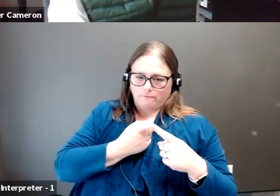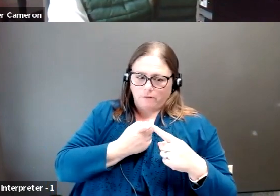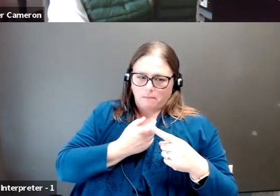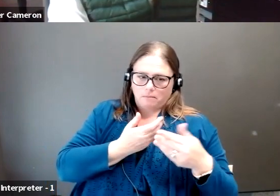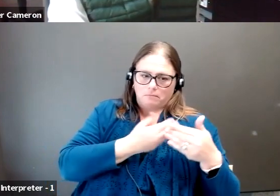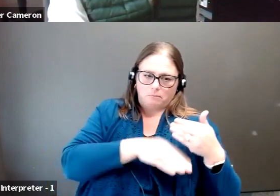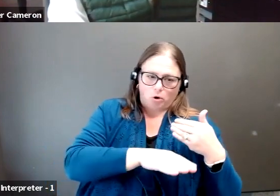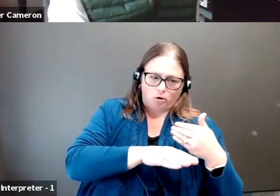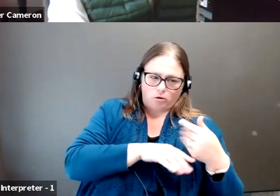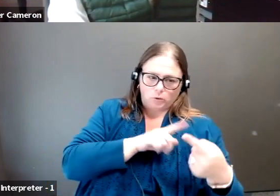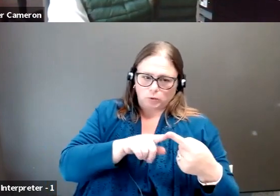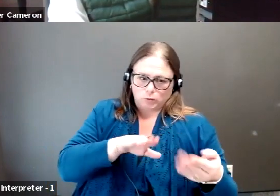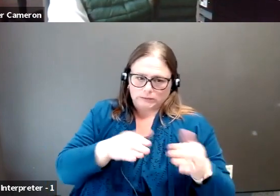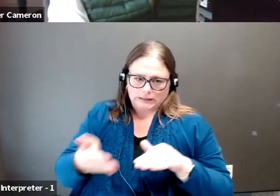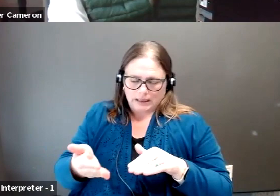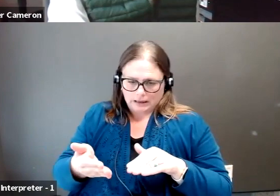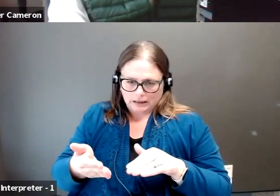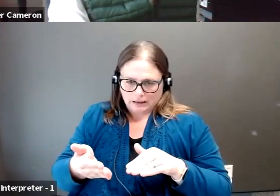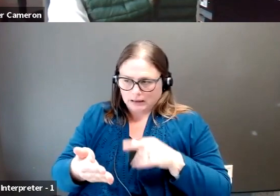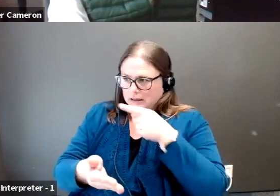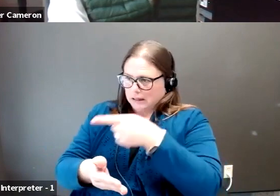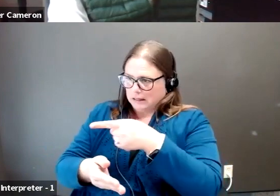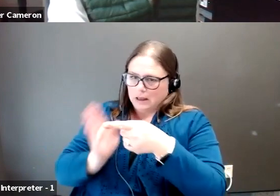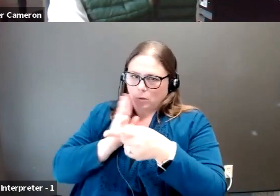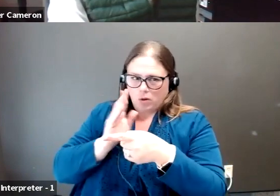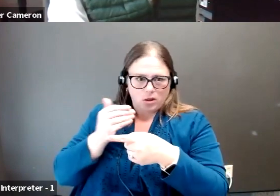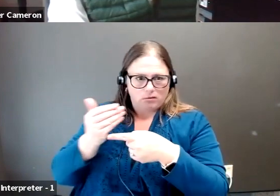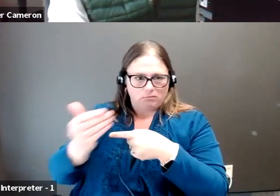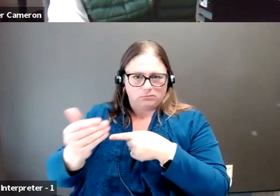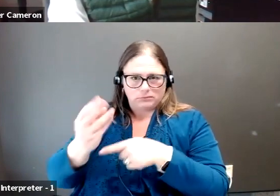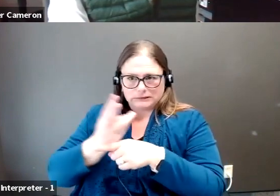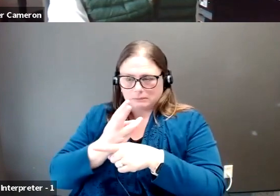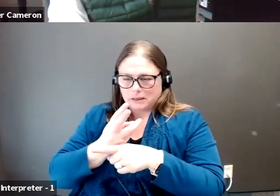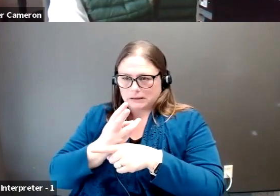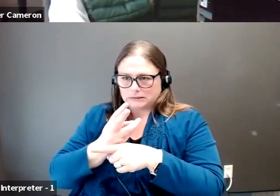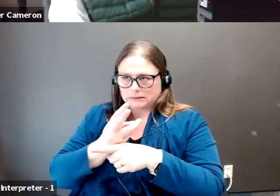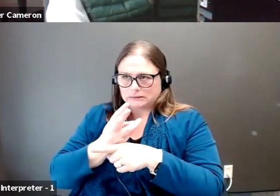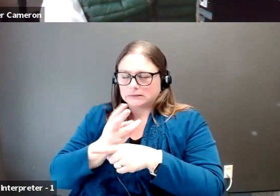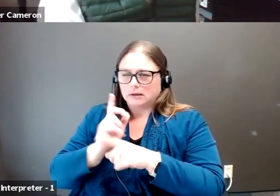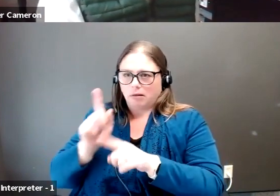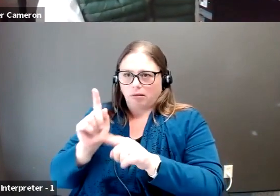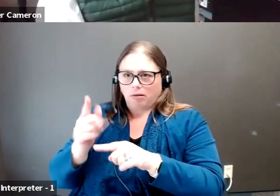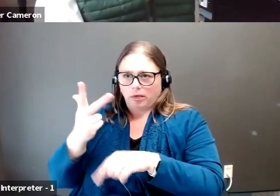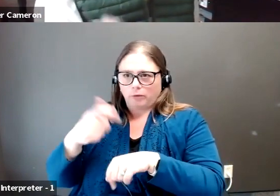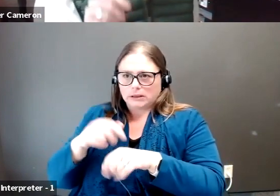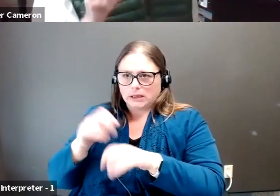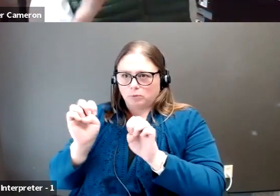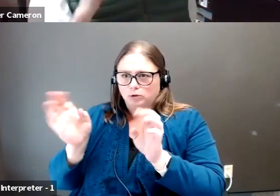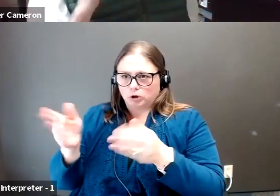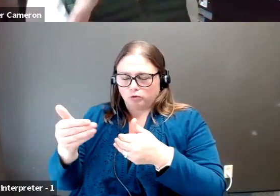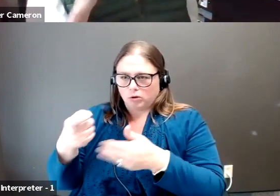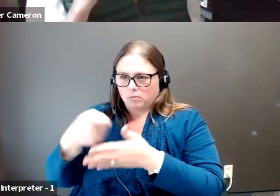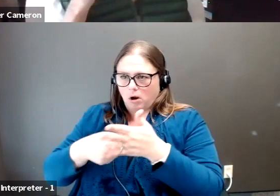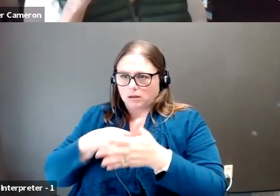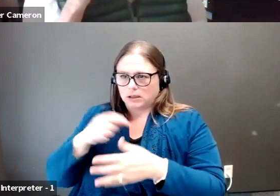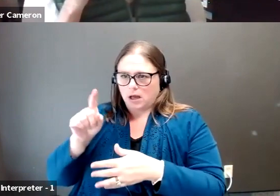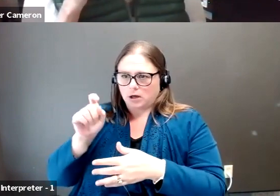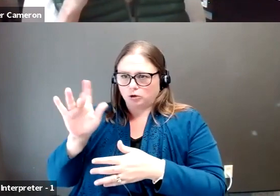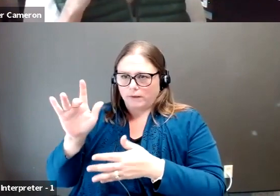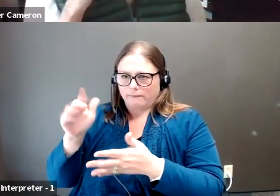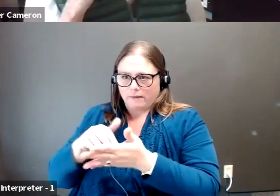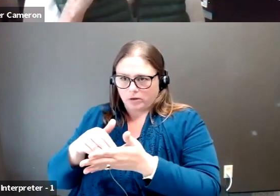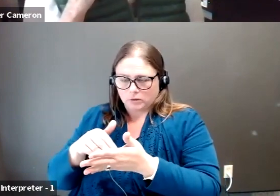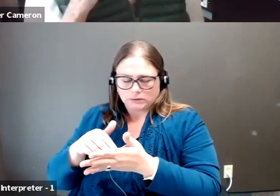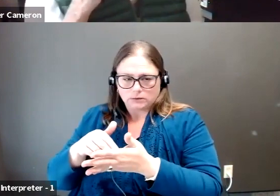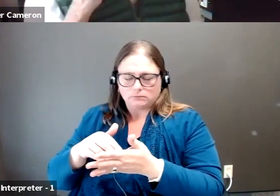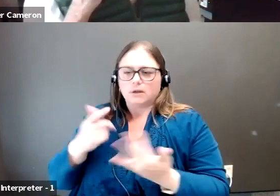region, that patient's going to visit the ER 3 times in the next 6 months and cost us $125,000. I'm going to send them to Buffalo and get them the